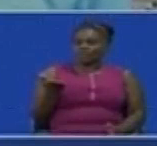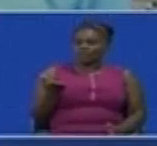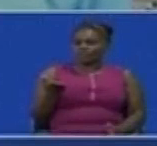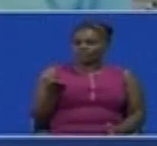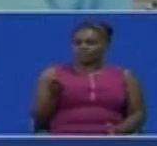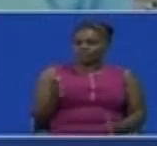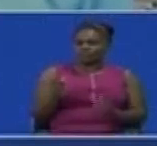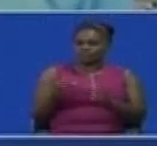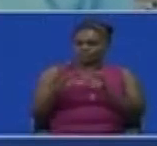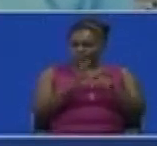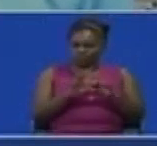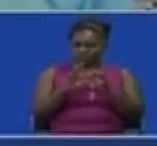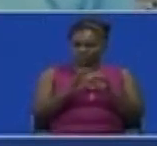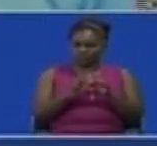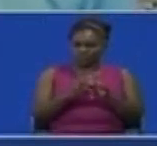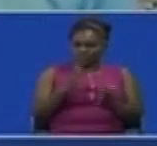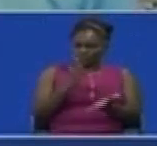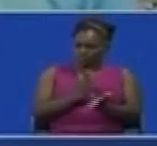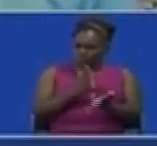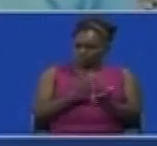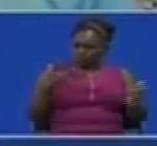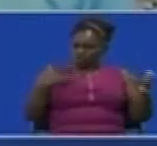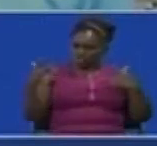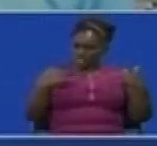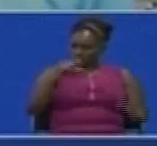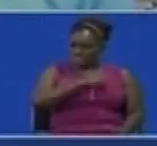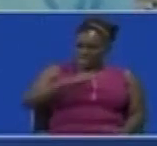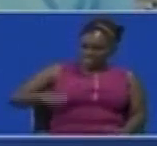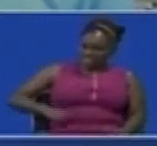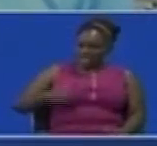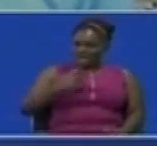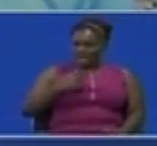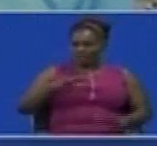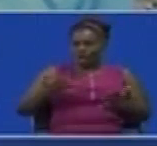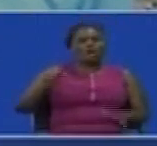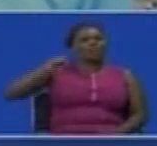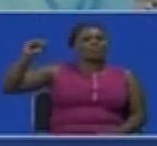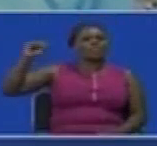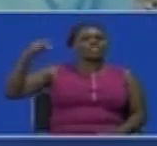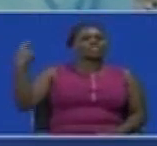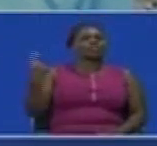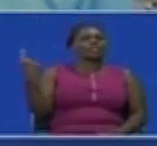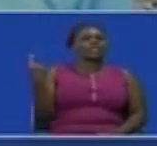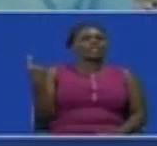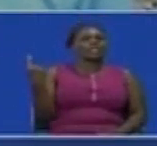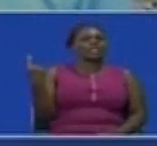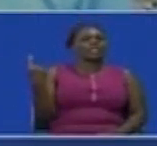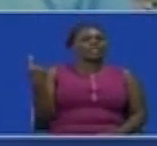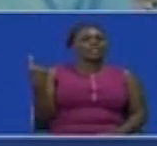a genuine issue that is being raised by the senator, or is actually pure politics, really?